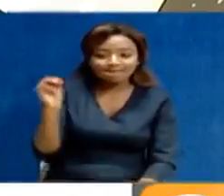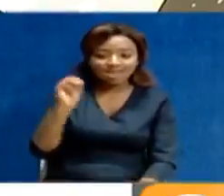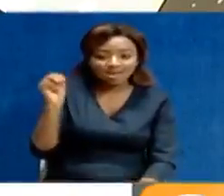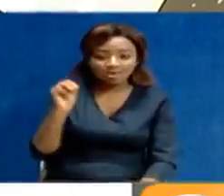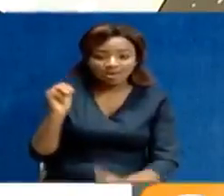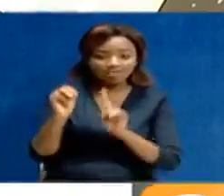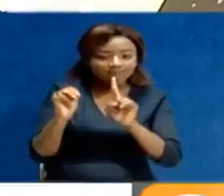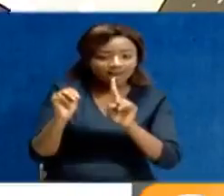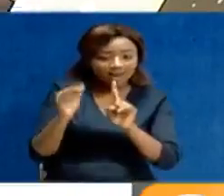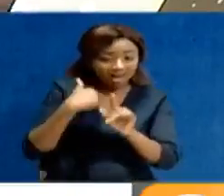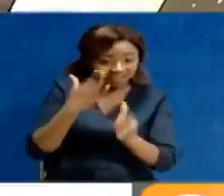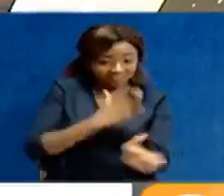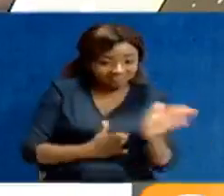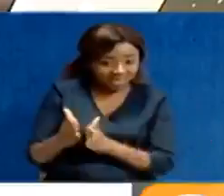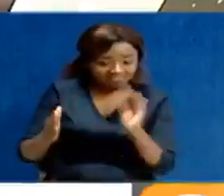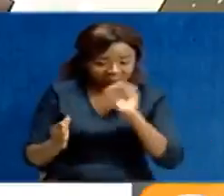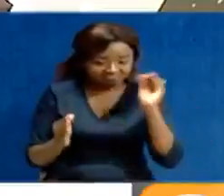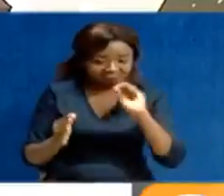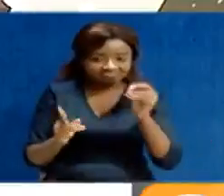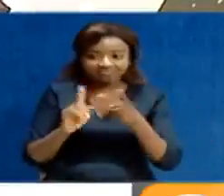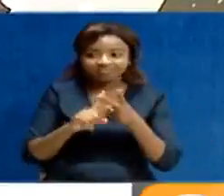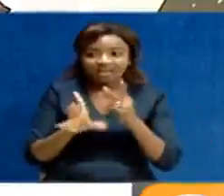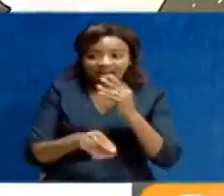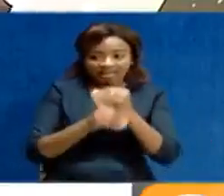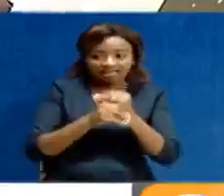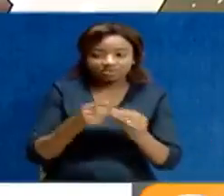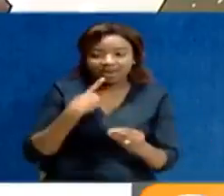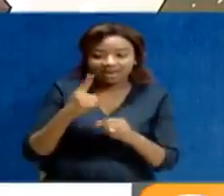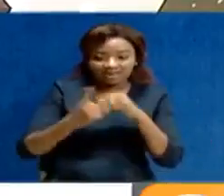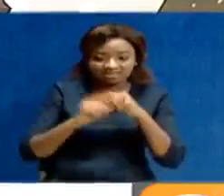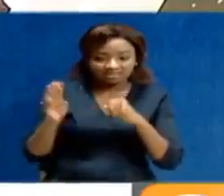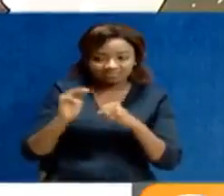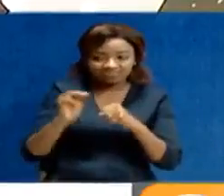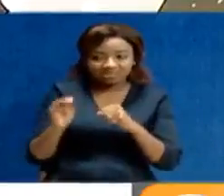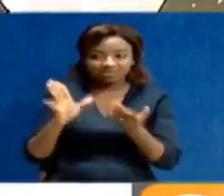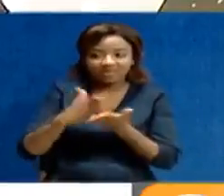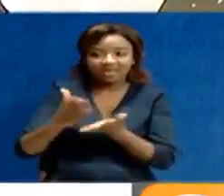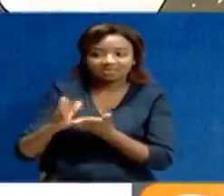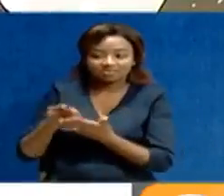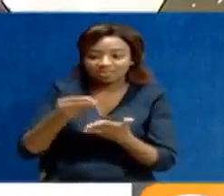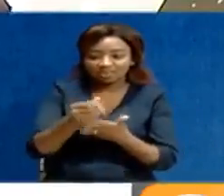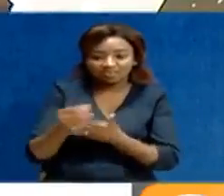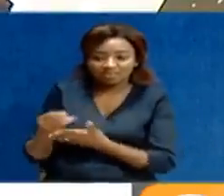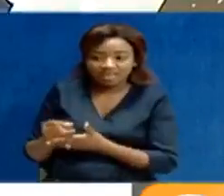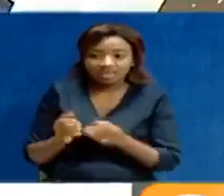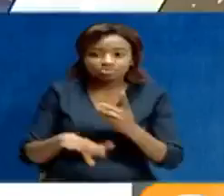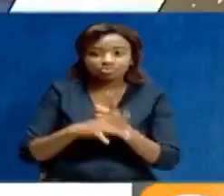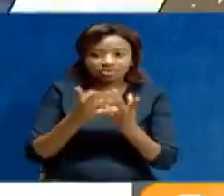shillings without a work plan, and a further 106 million shillings late expenditure. So totally that they need to explain is